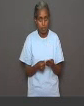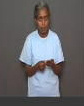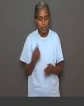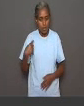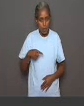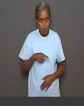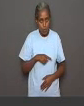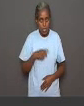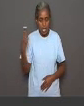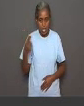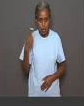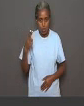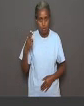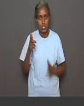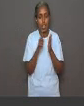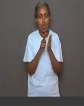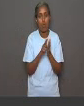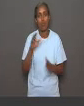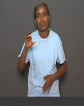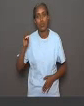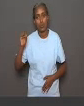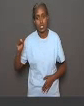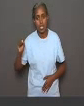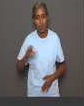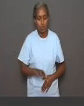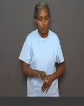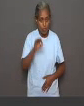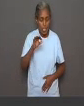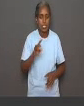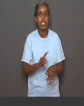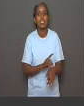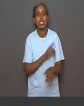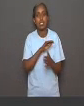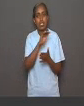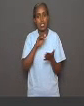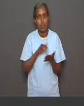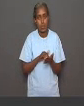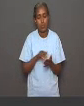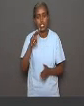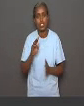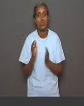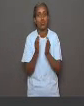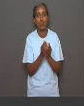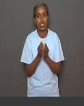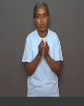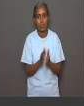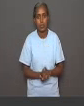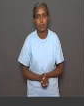can use the law of cosines to find the distance between the two ships.